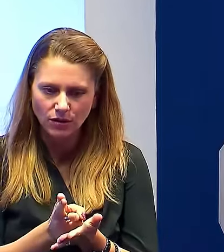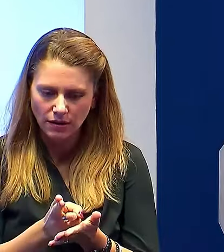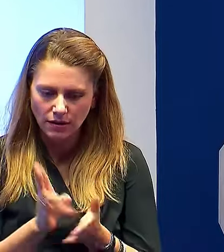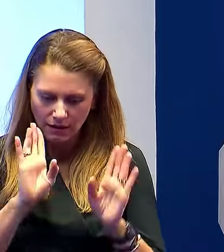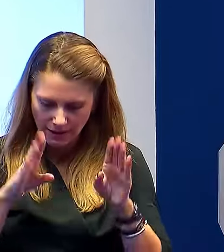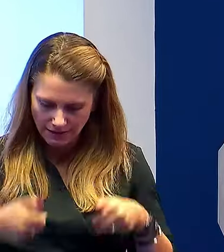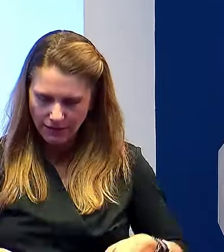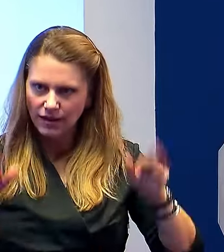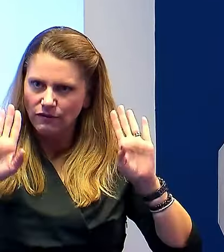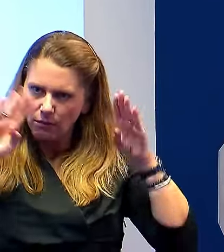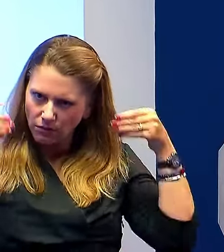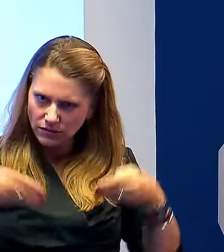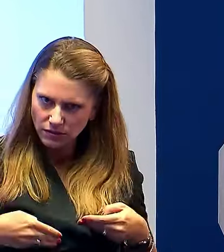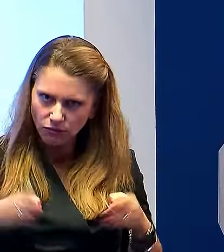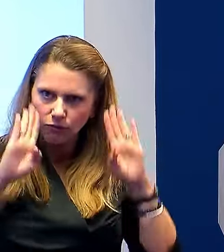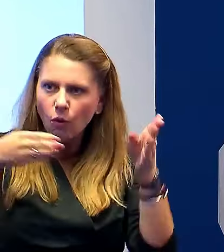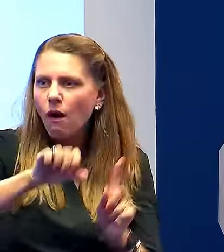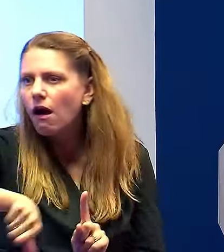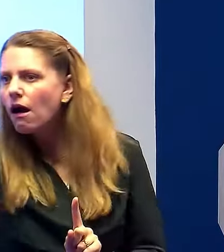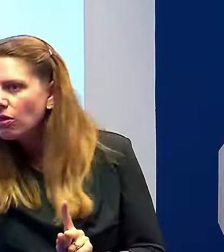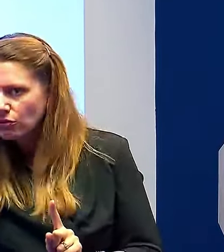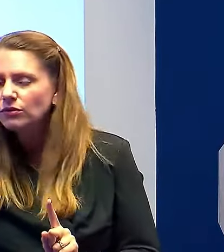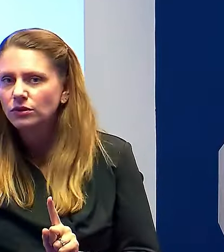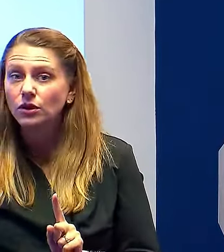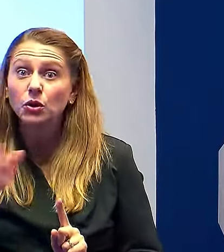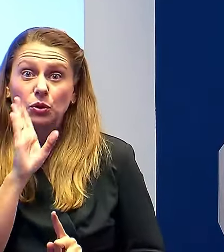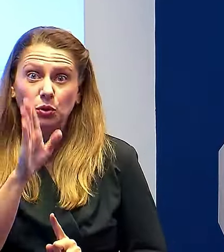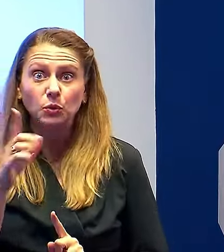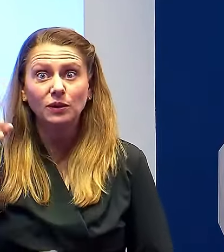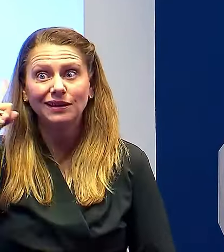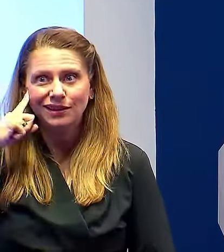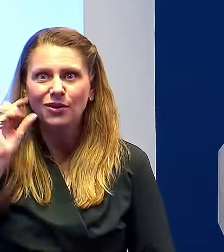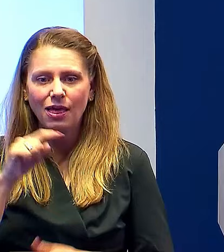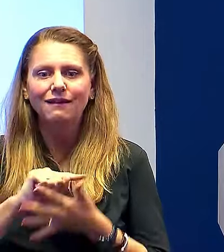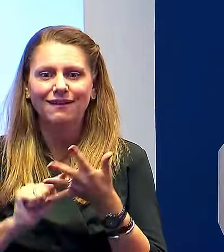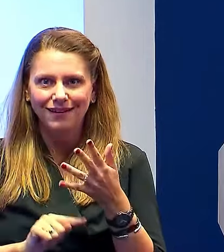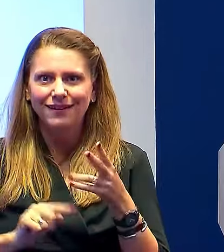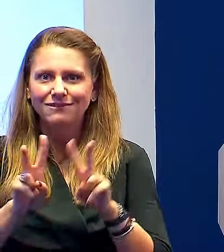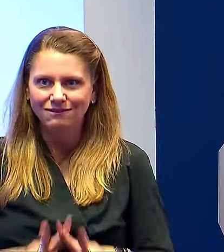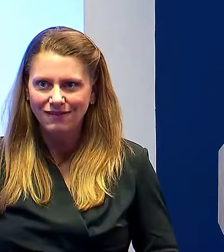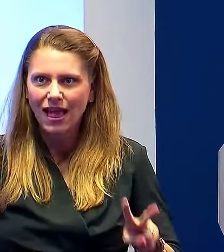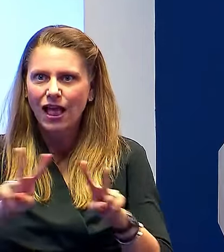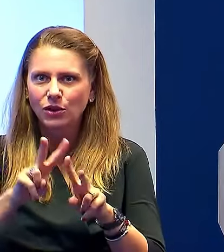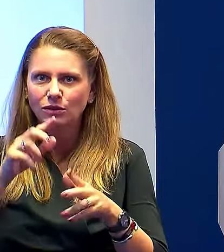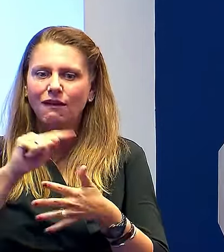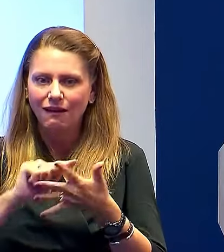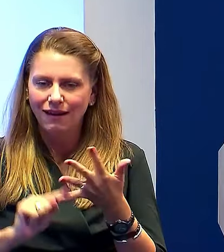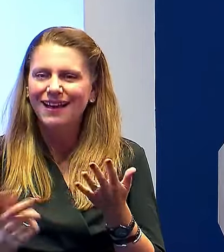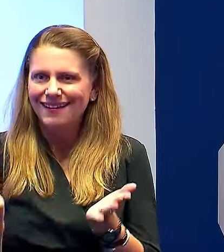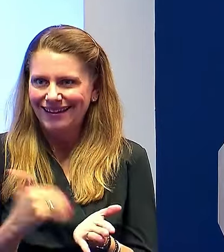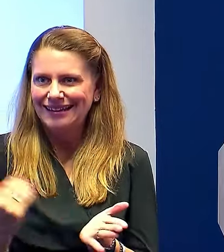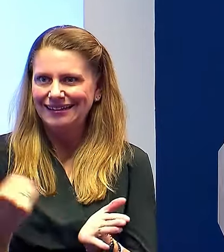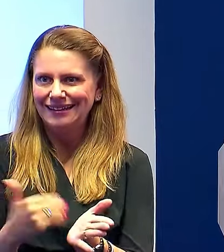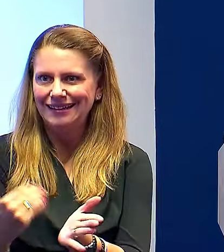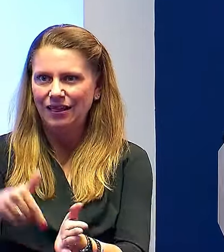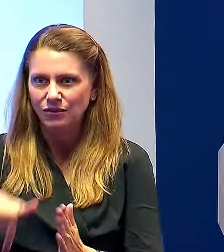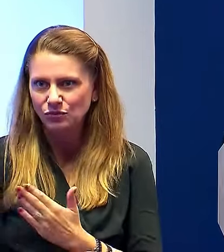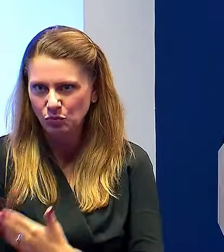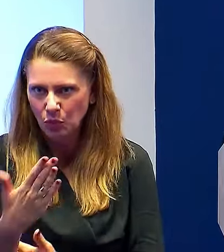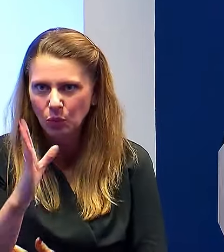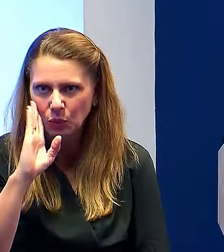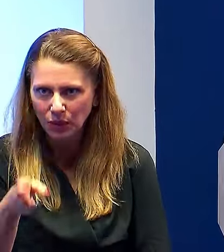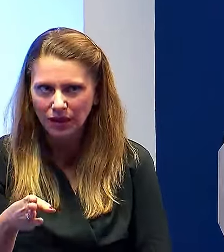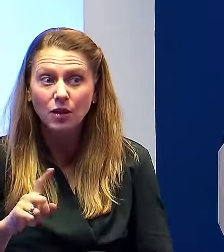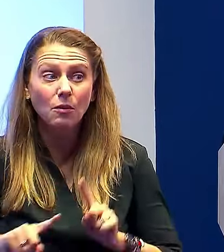dedication. And you'll hear those words a number of times this morning. But most importantly, you will meet